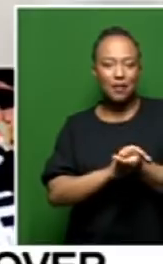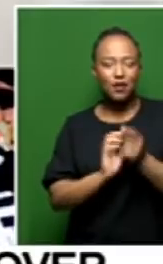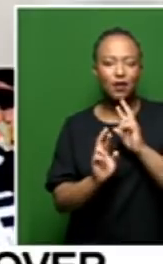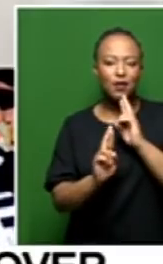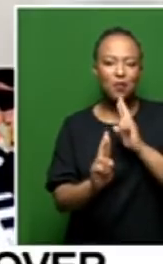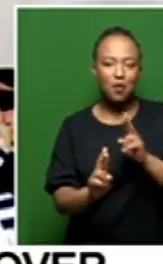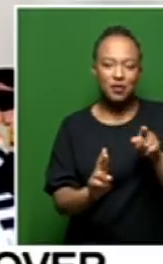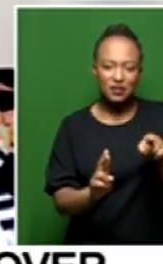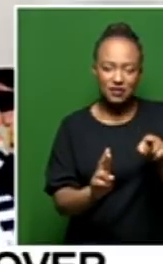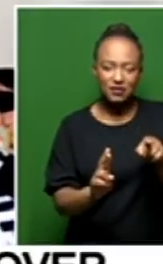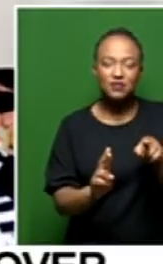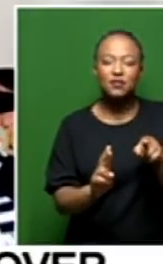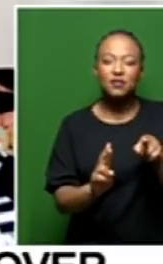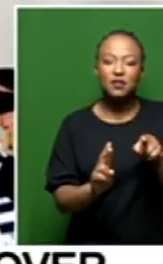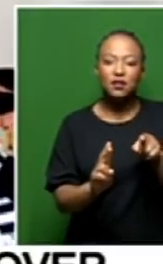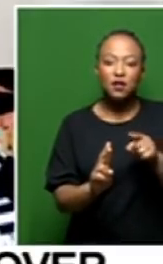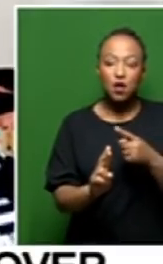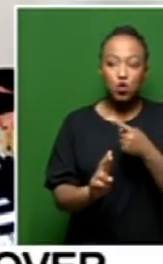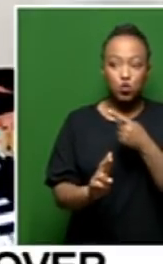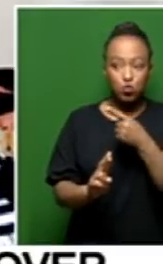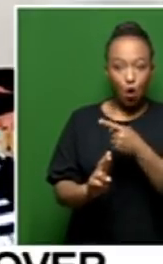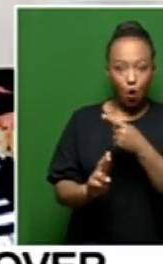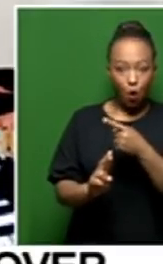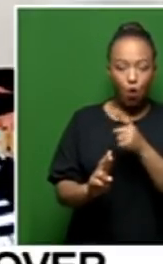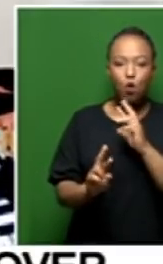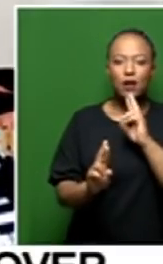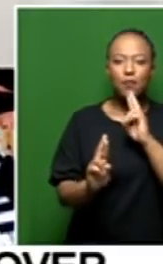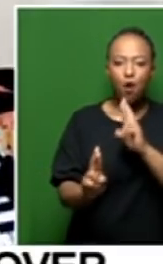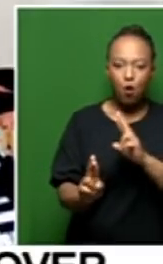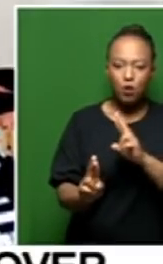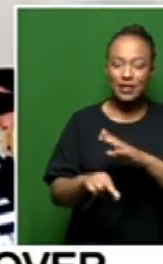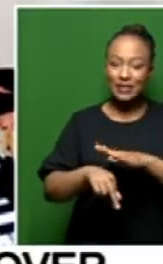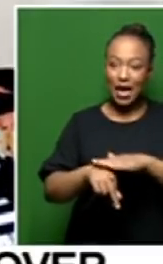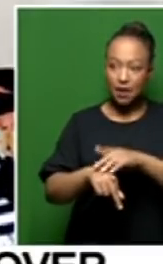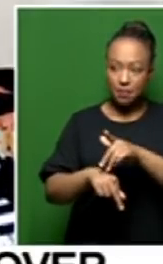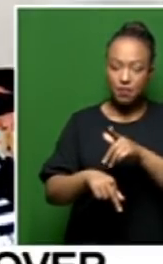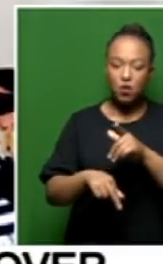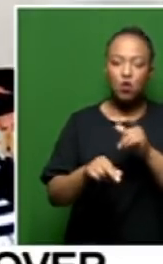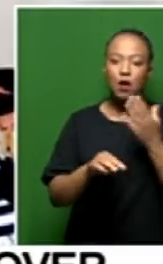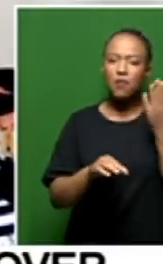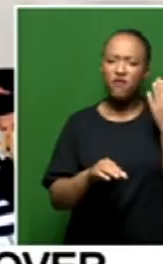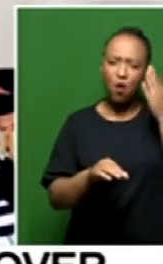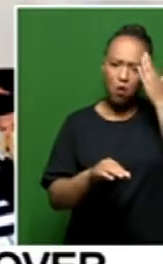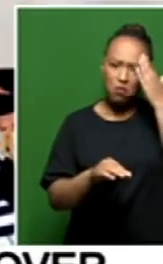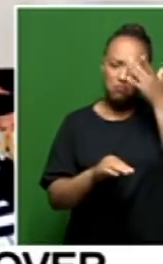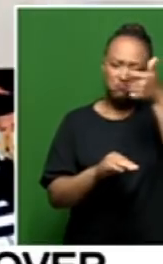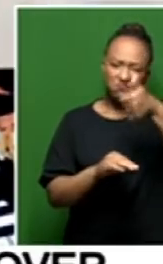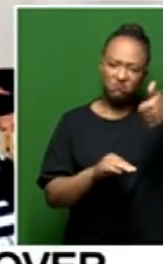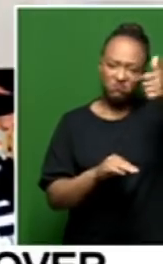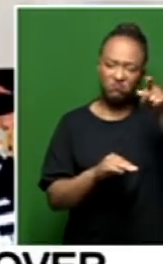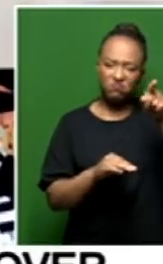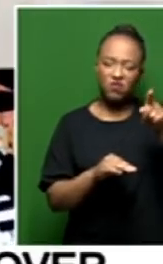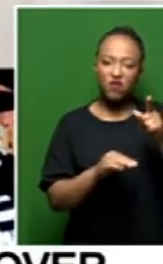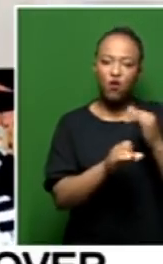that it was your state of capture report or during your tenure as the head of that